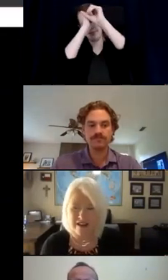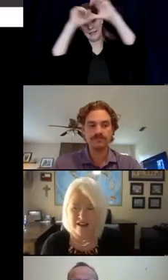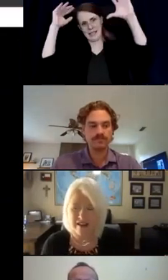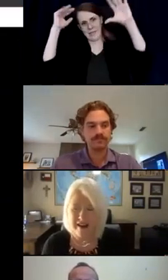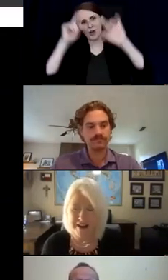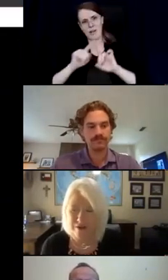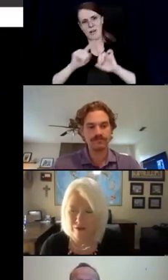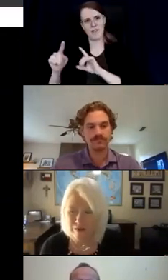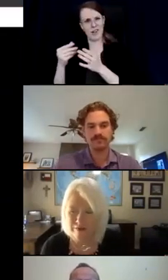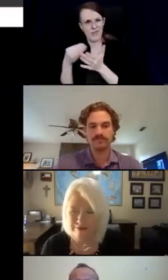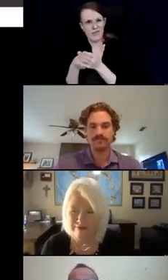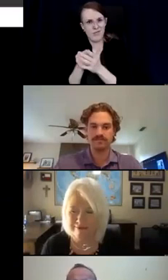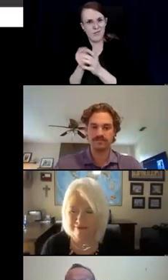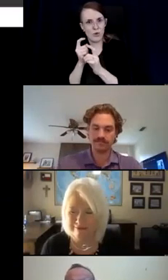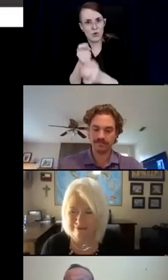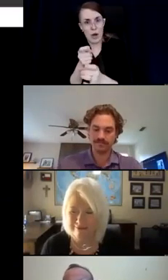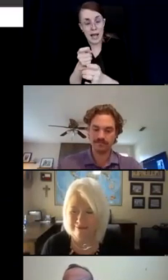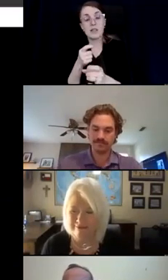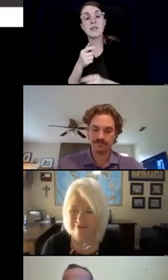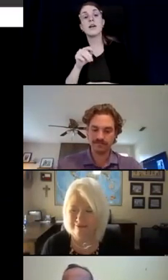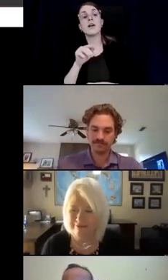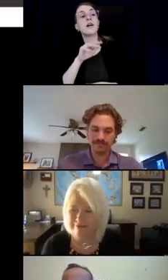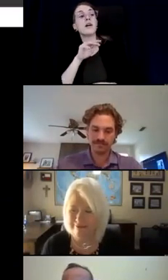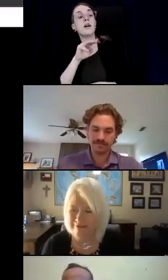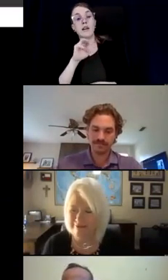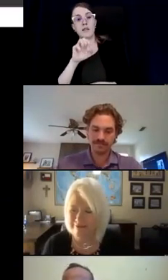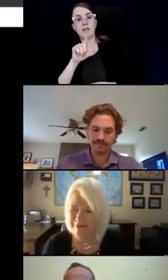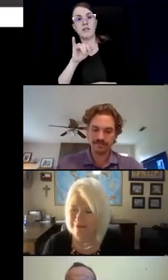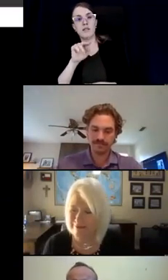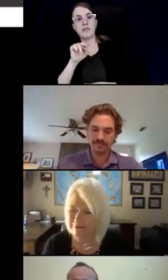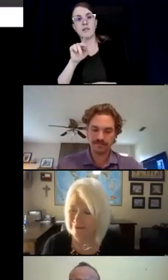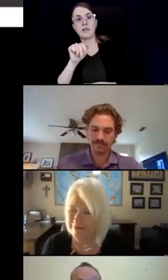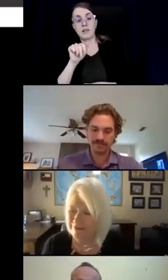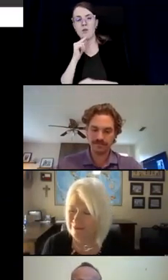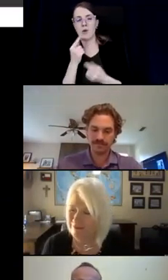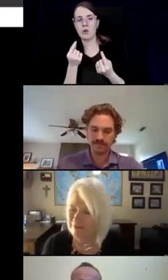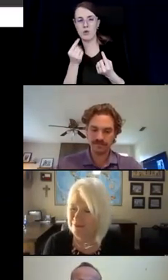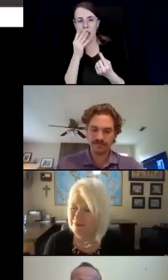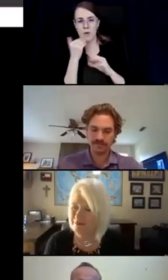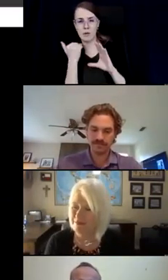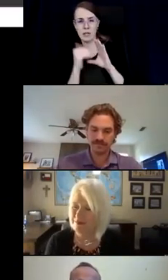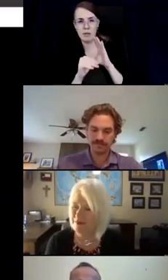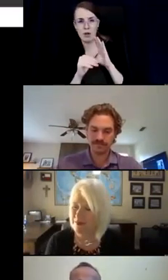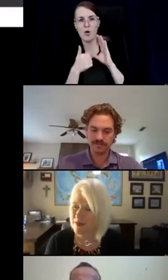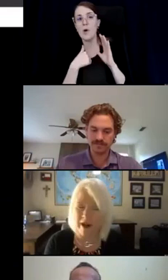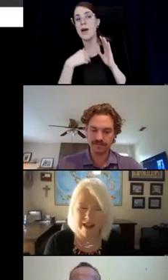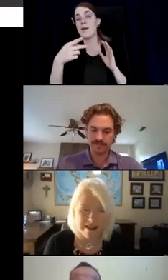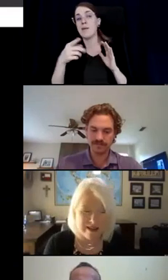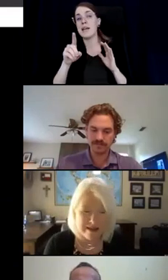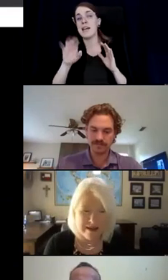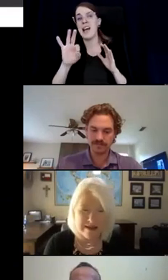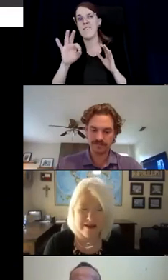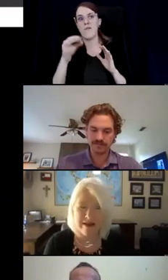So actually, Melinda, what I will do is email you. We have a PDF one-pager.